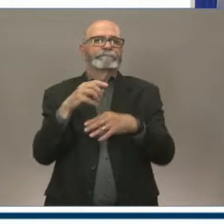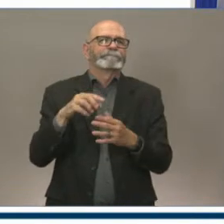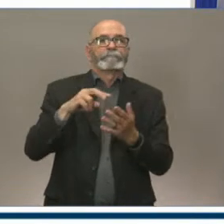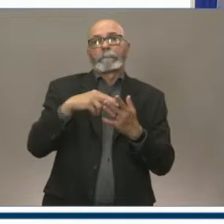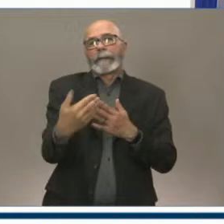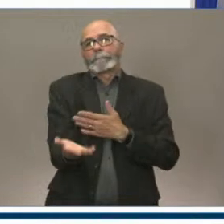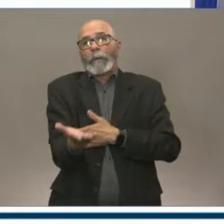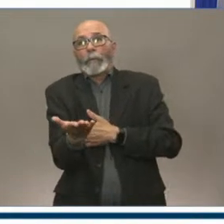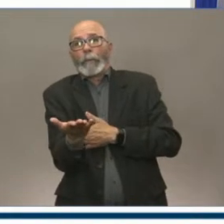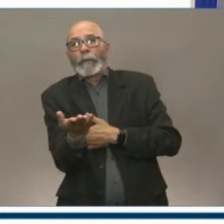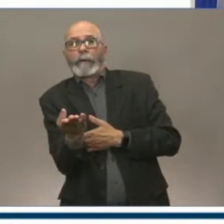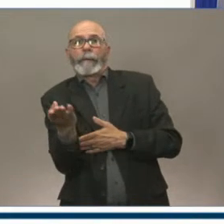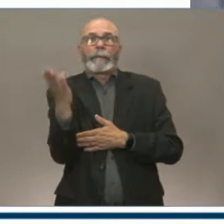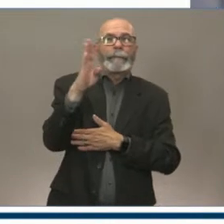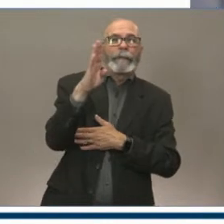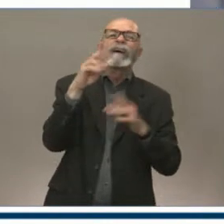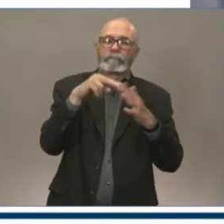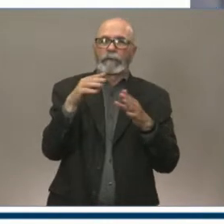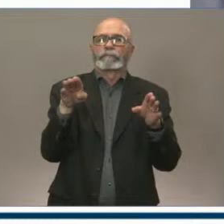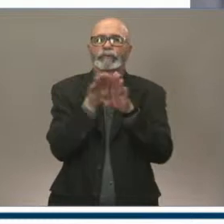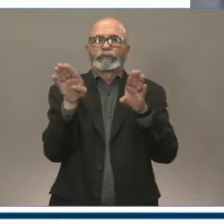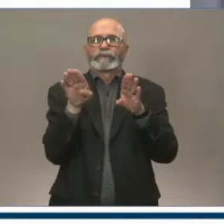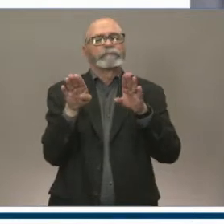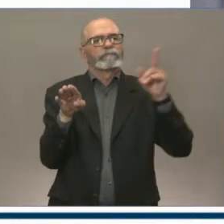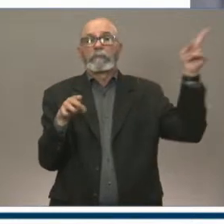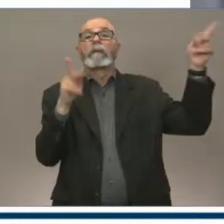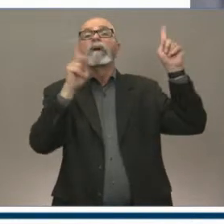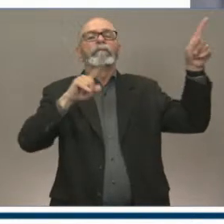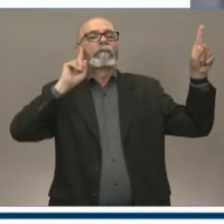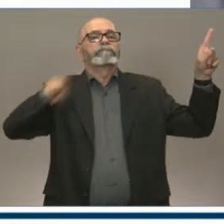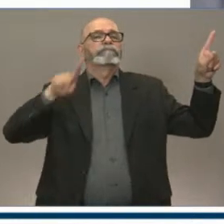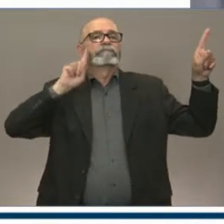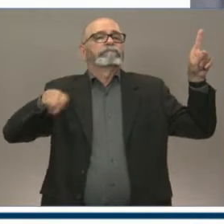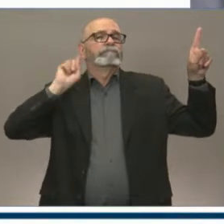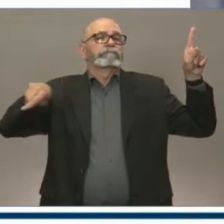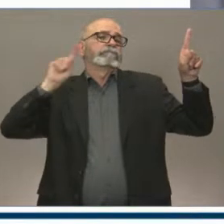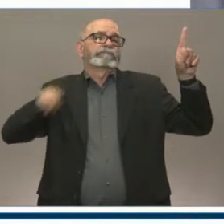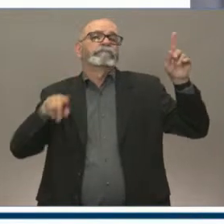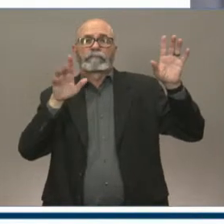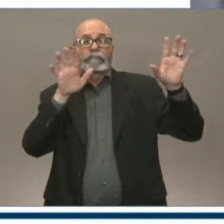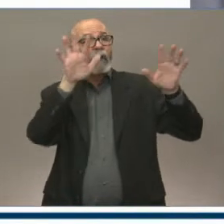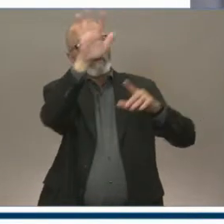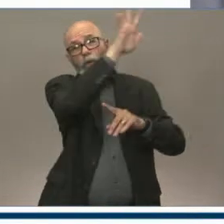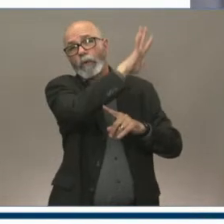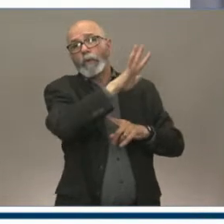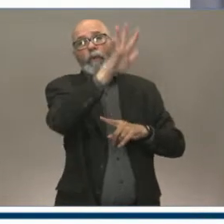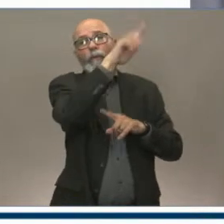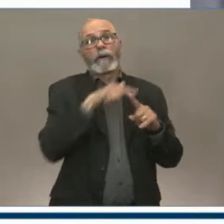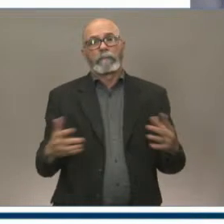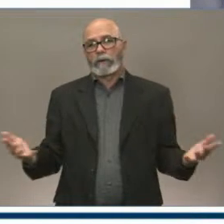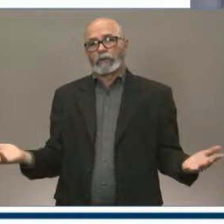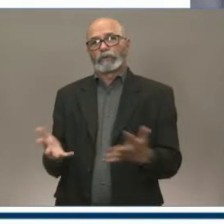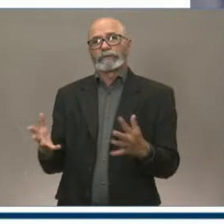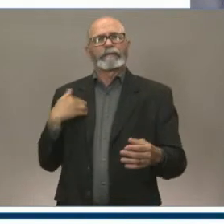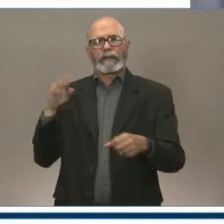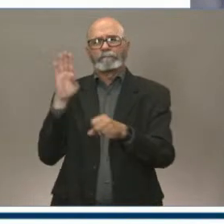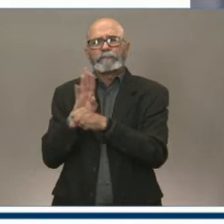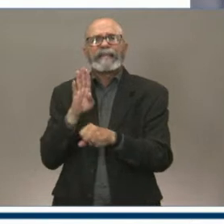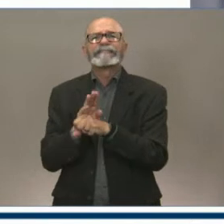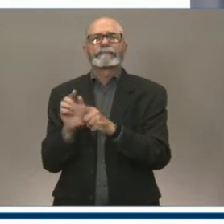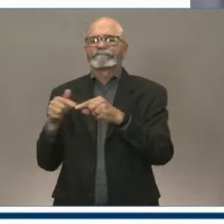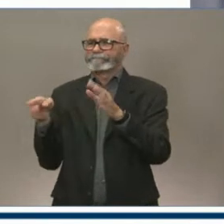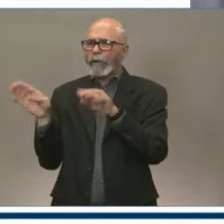following the orders. We have a form of shutdown right now. Our businesses, unless they're essential, will shut